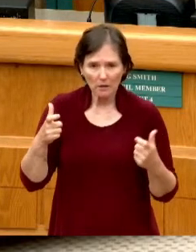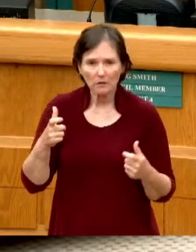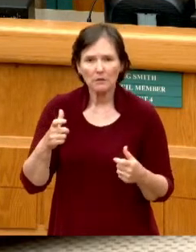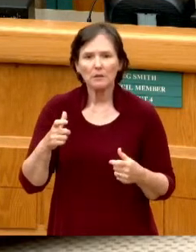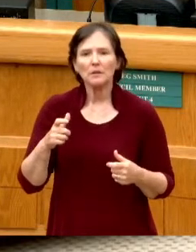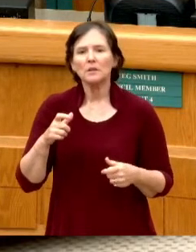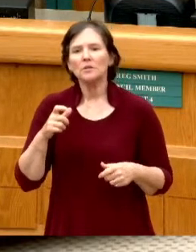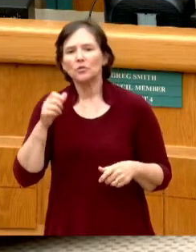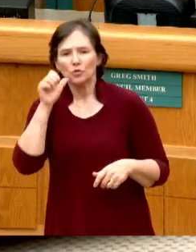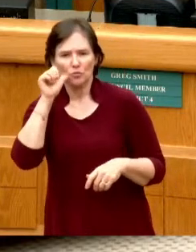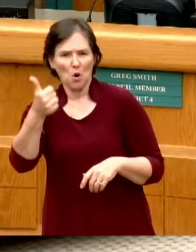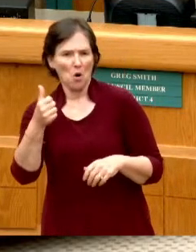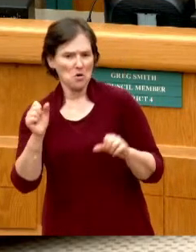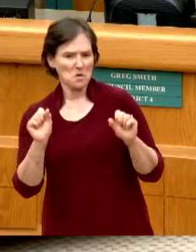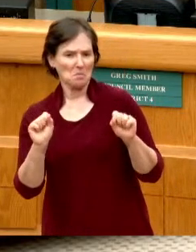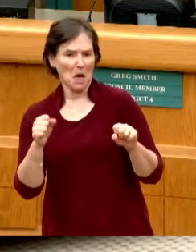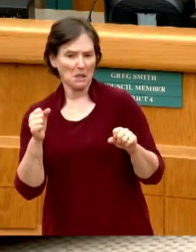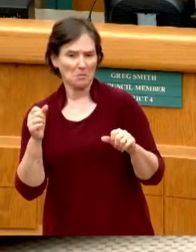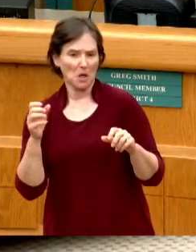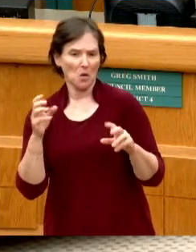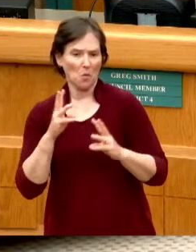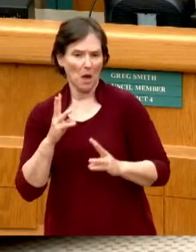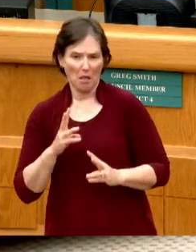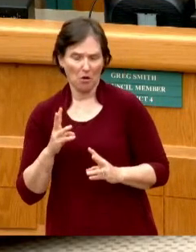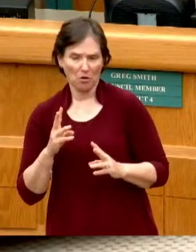weather inclement that might